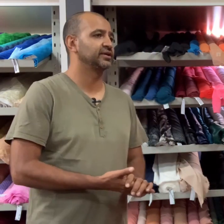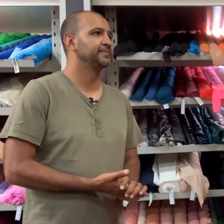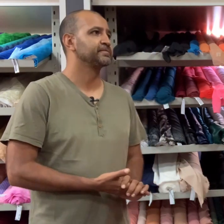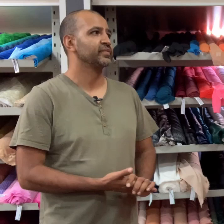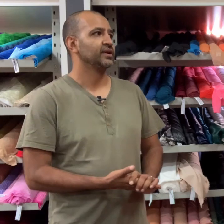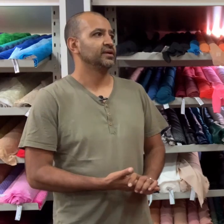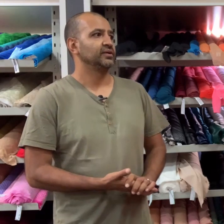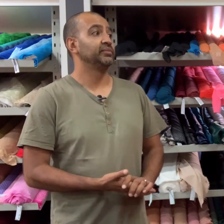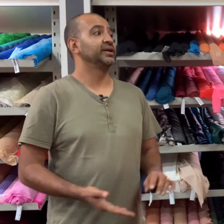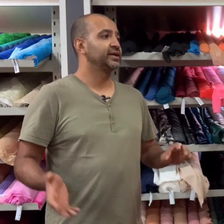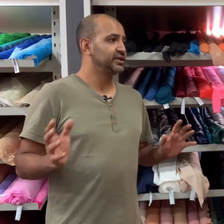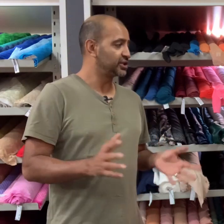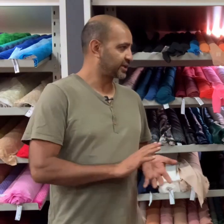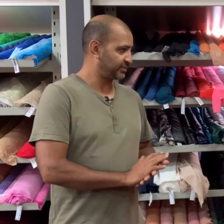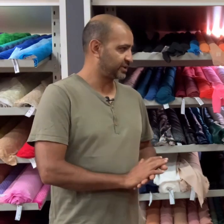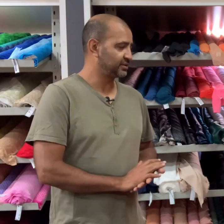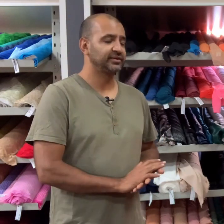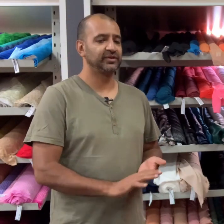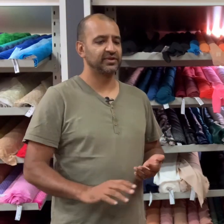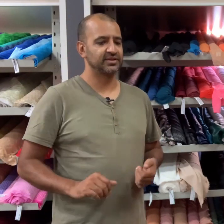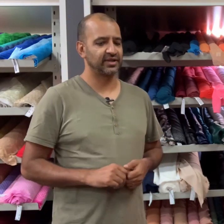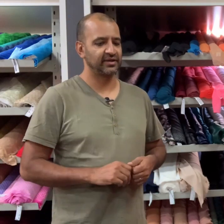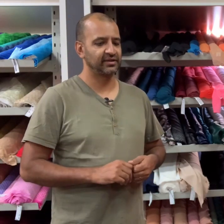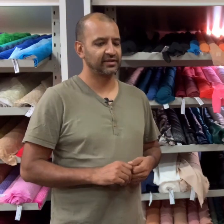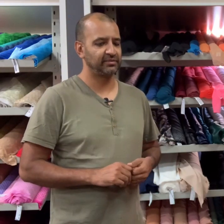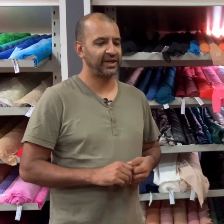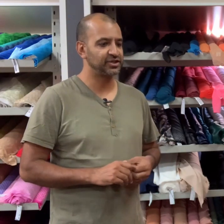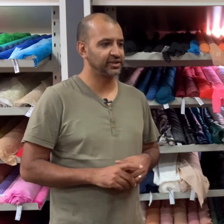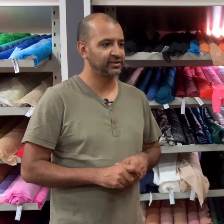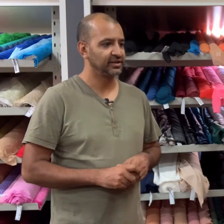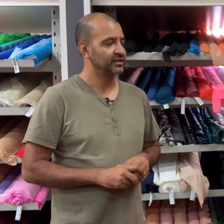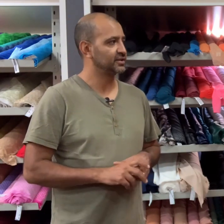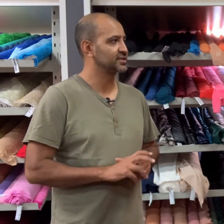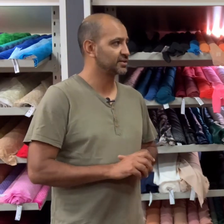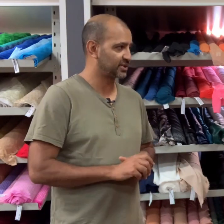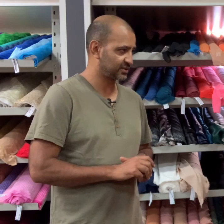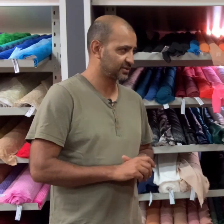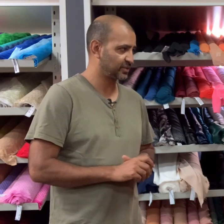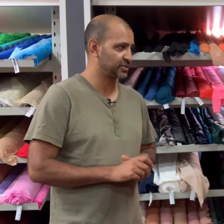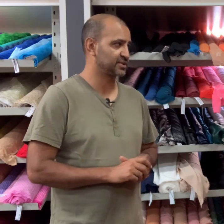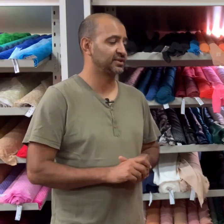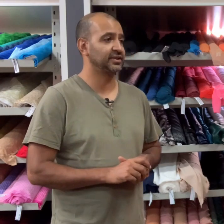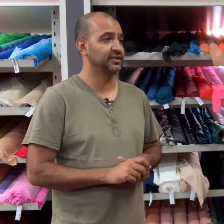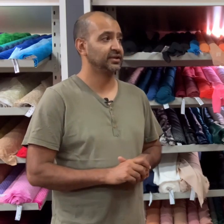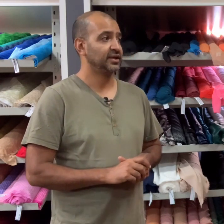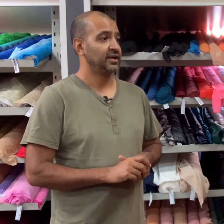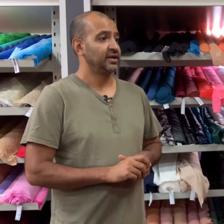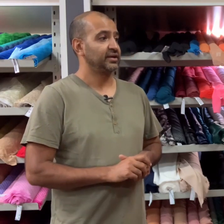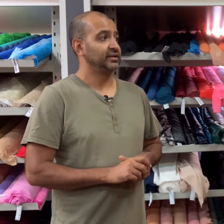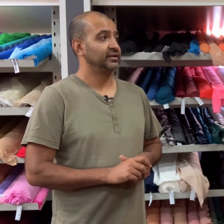with, when my dad initially came here, he was managing the cinema, which was in